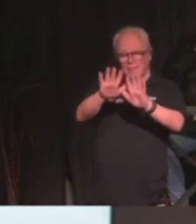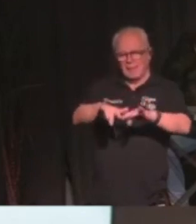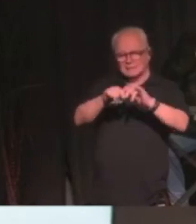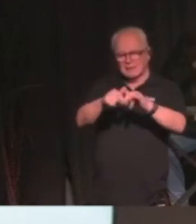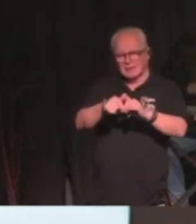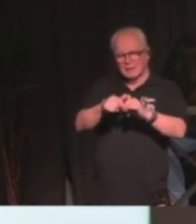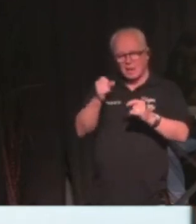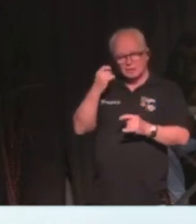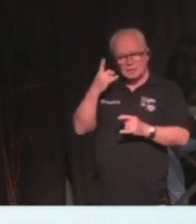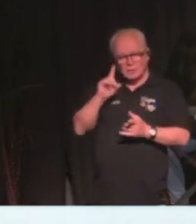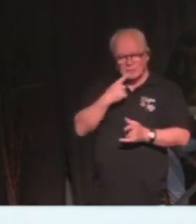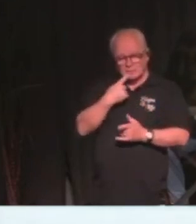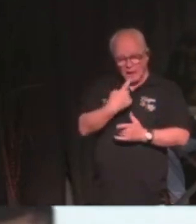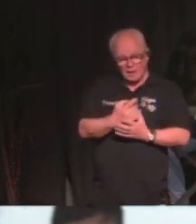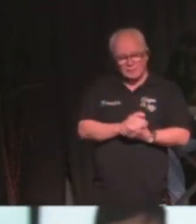Are you with me?